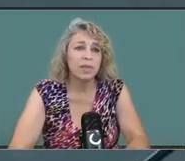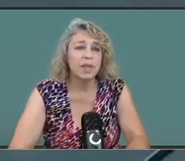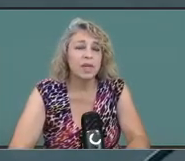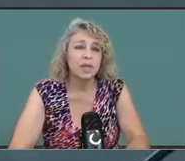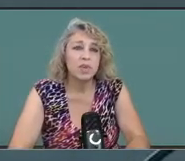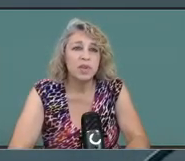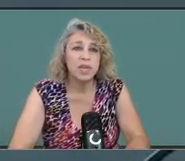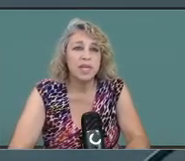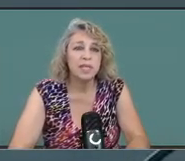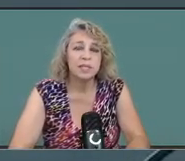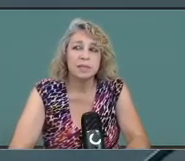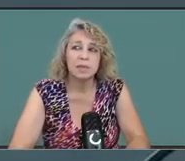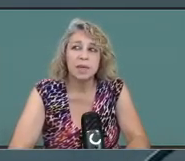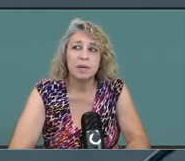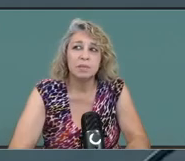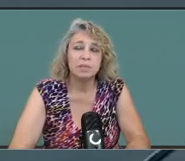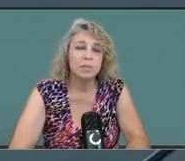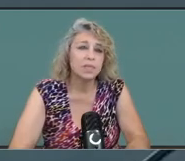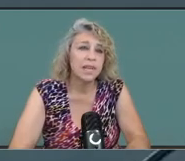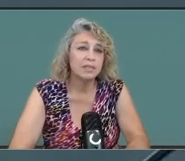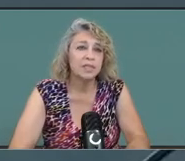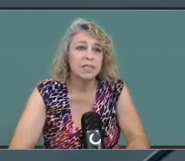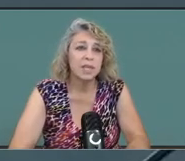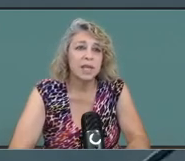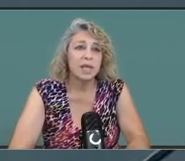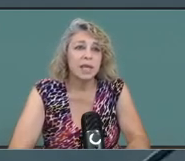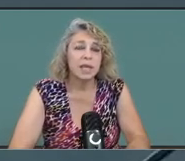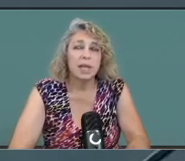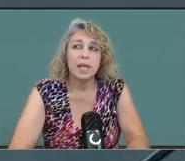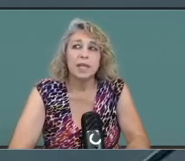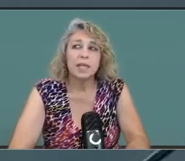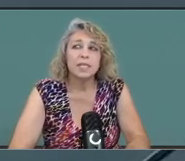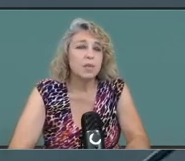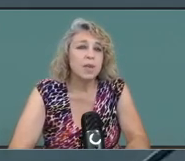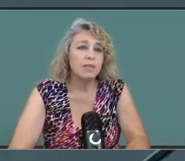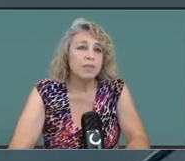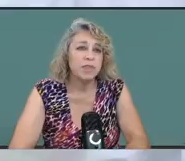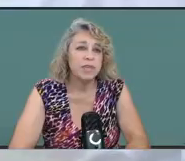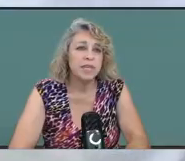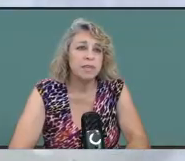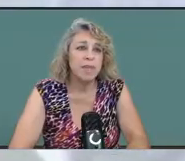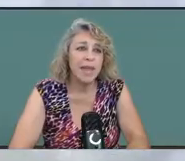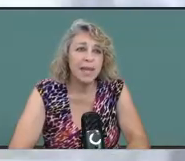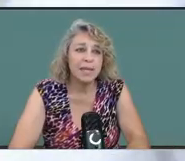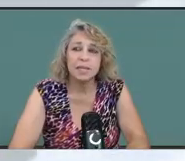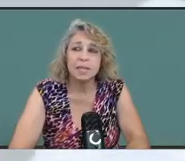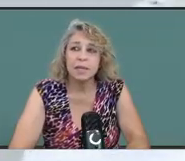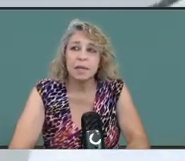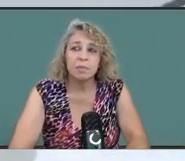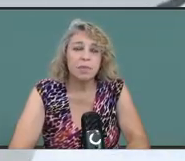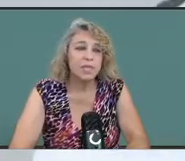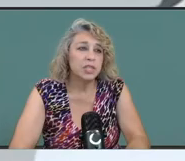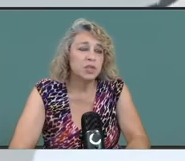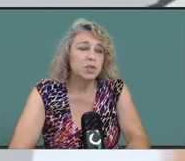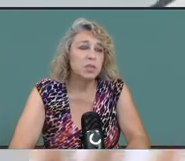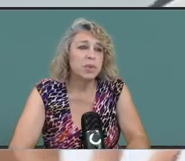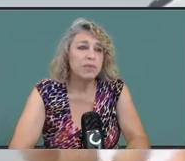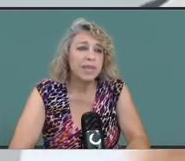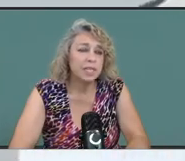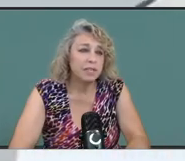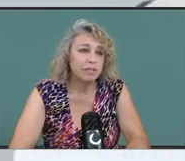health, communities, towns. And let's not wait for the demand, but to